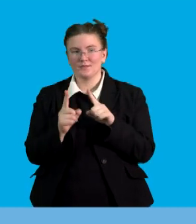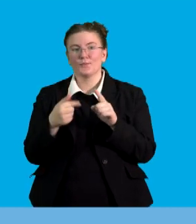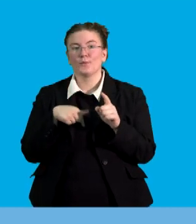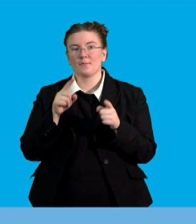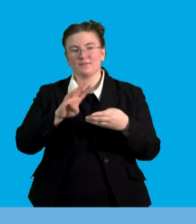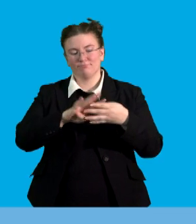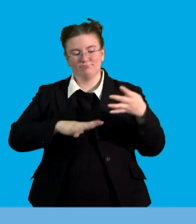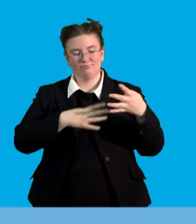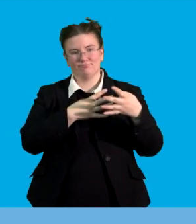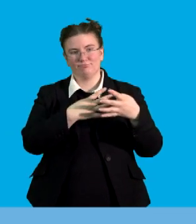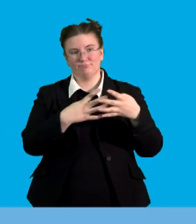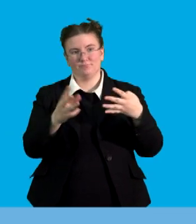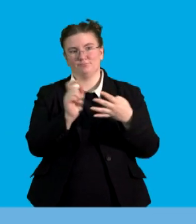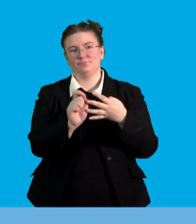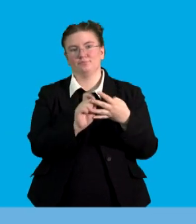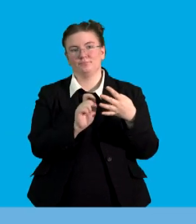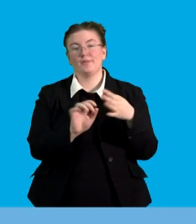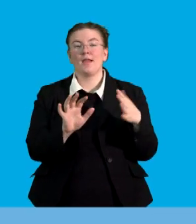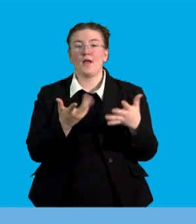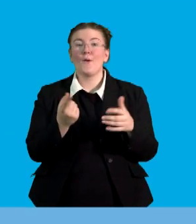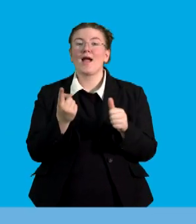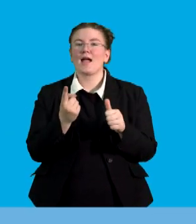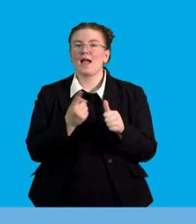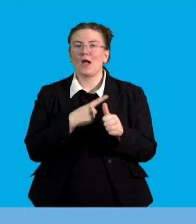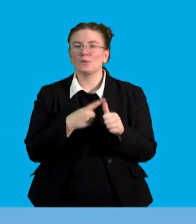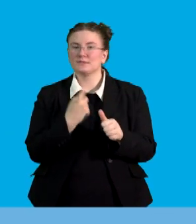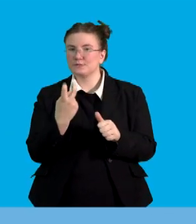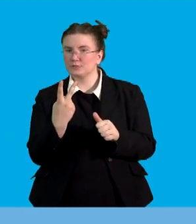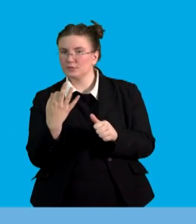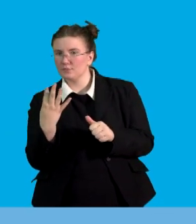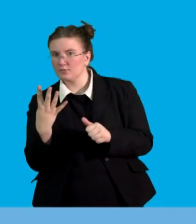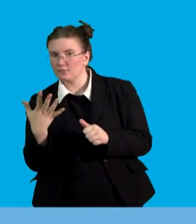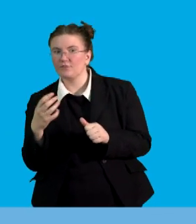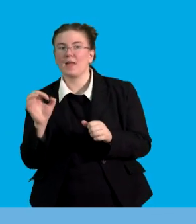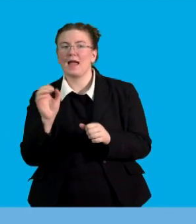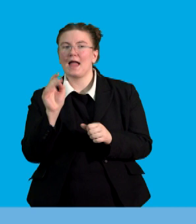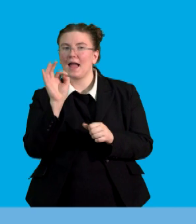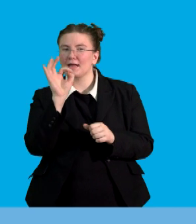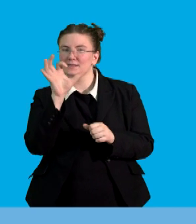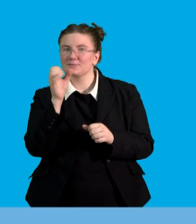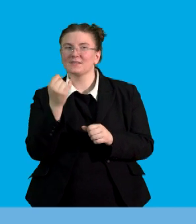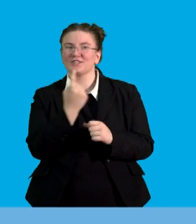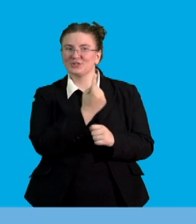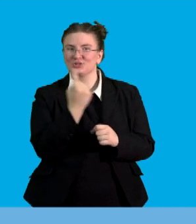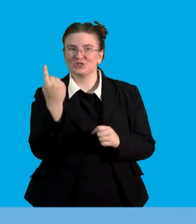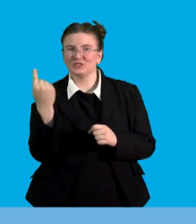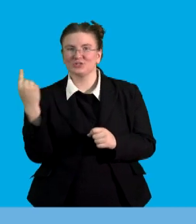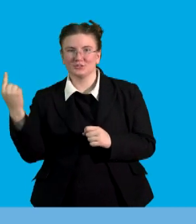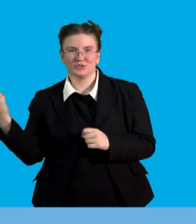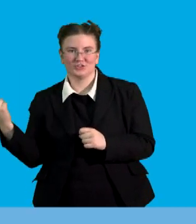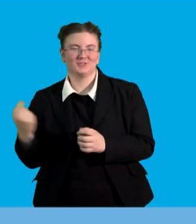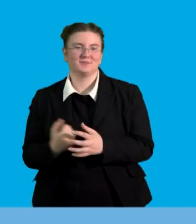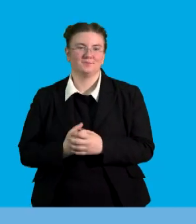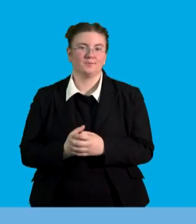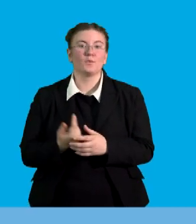We need to complete the table by counting the number of atoms of each element on both sides.